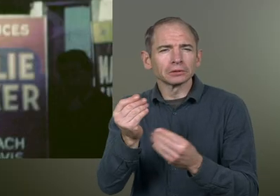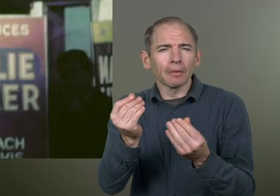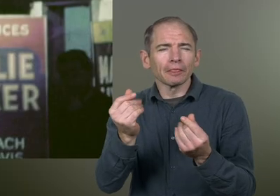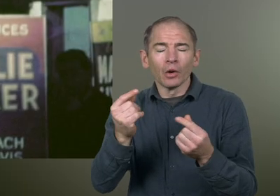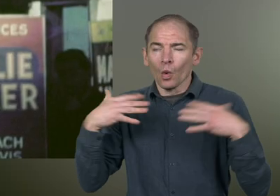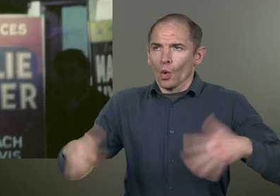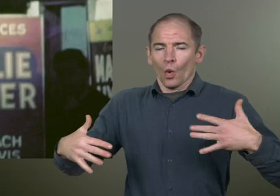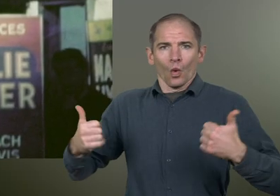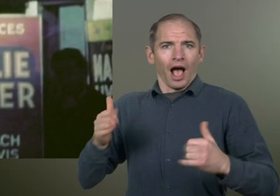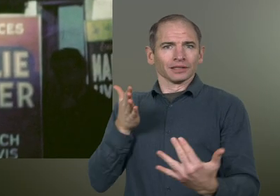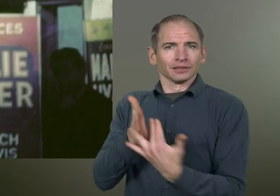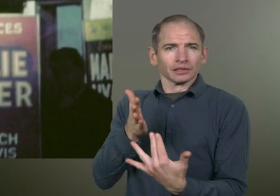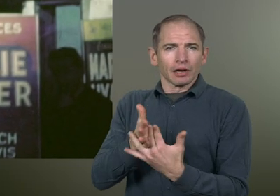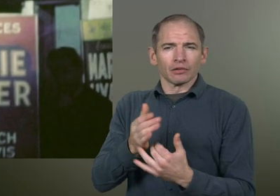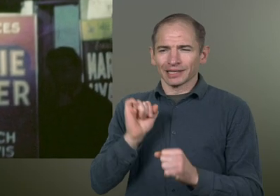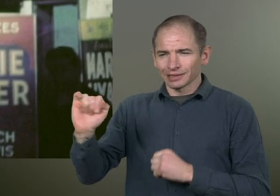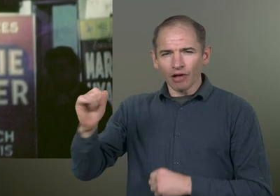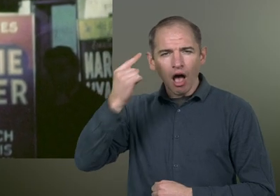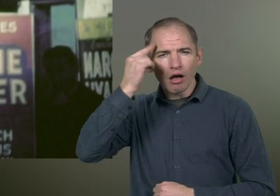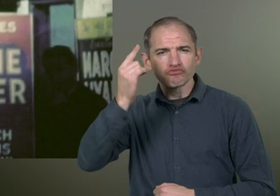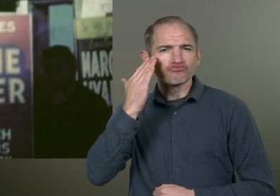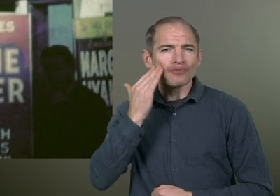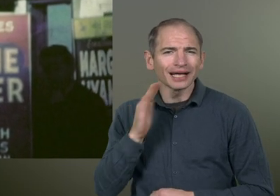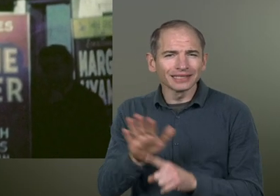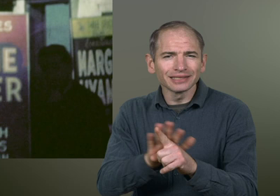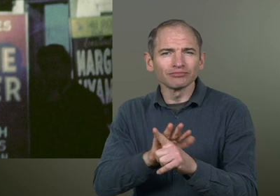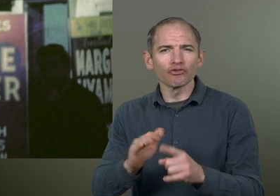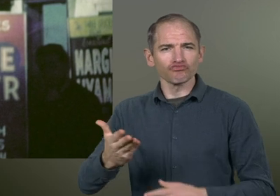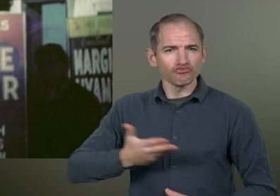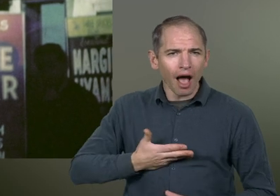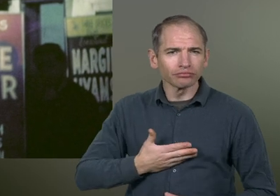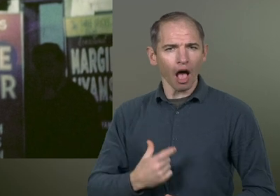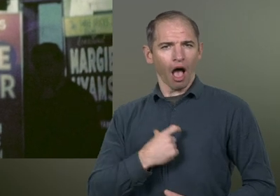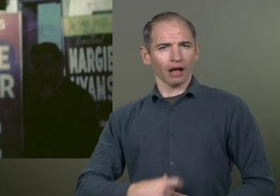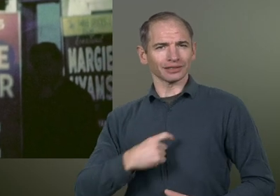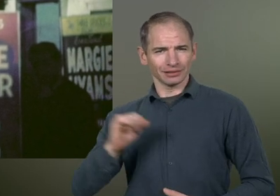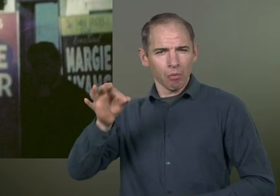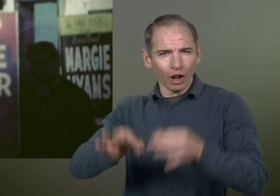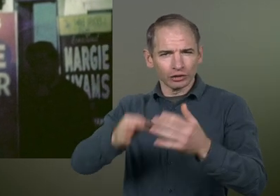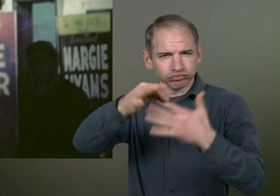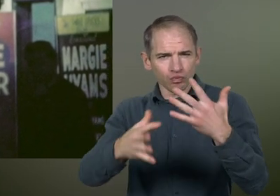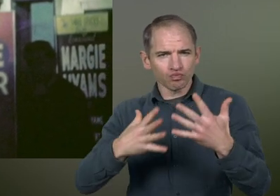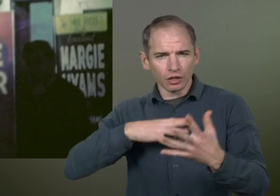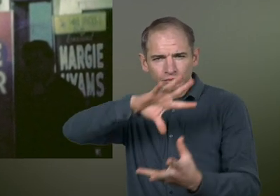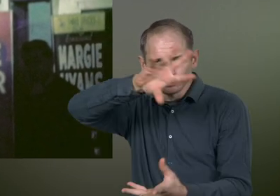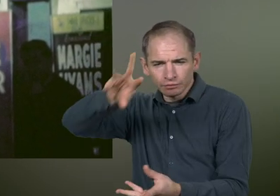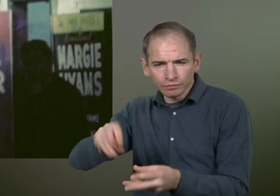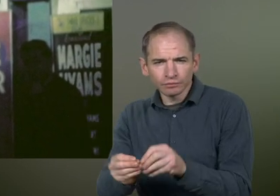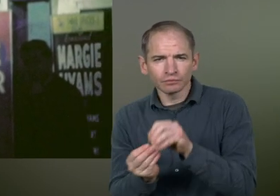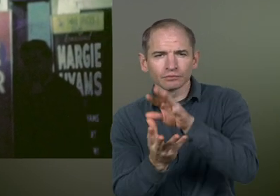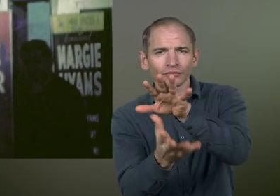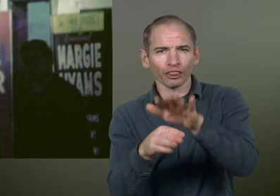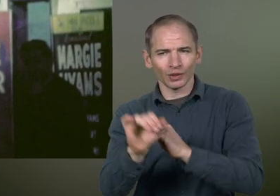something that was incredibly accessible so that ideas about race and rights and identity politics could be unpacked,